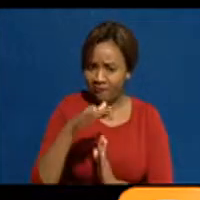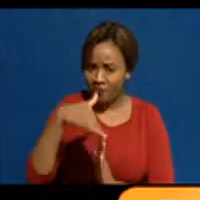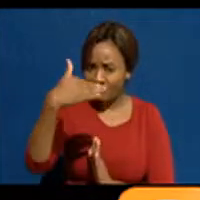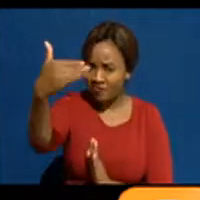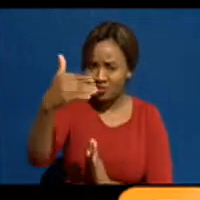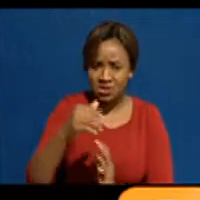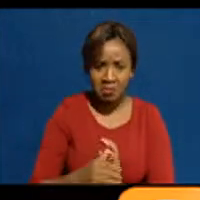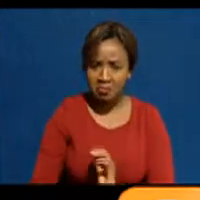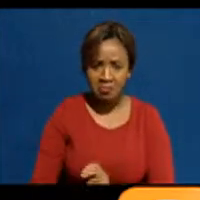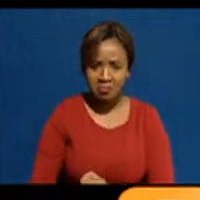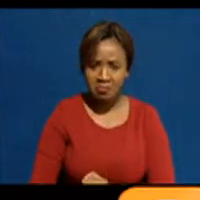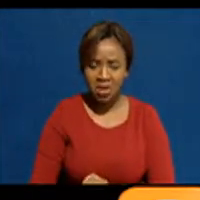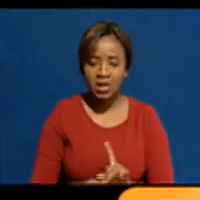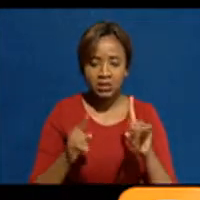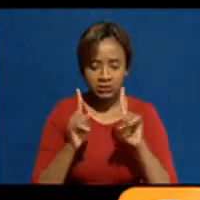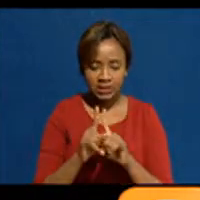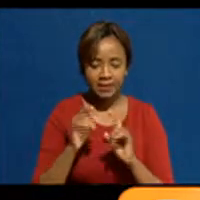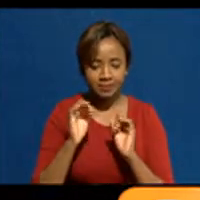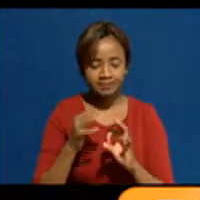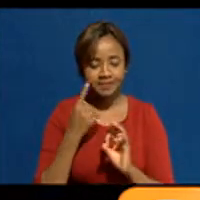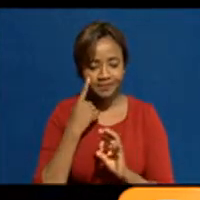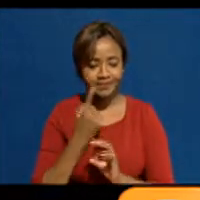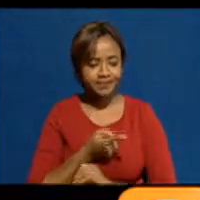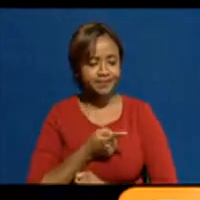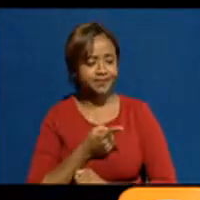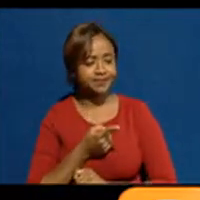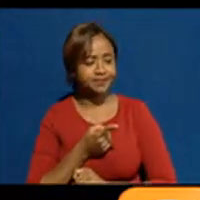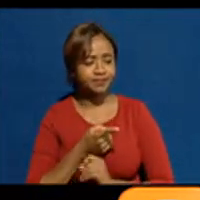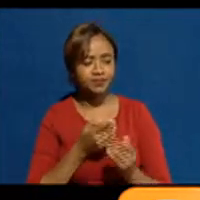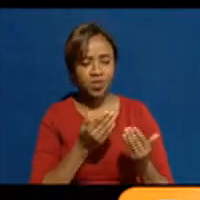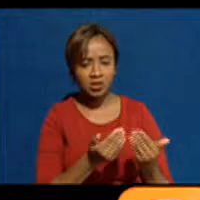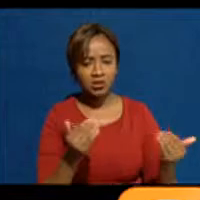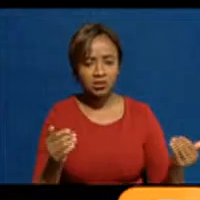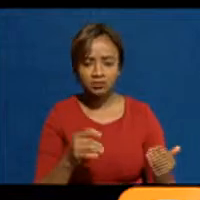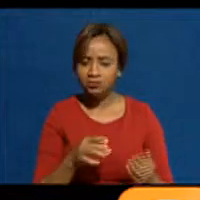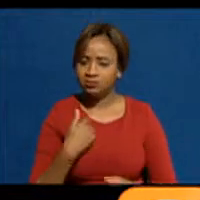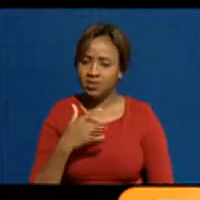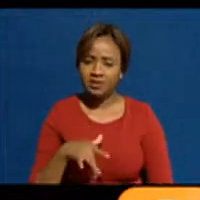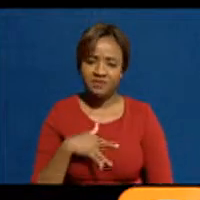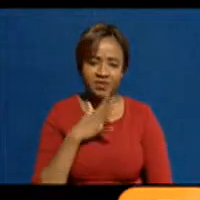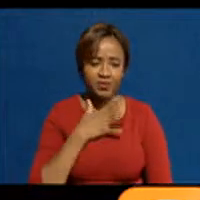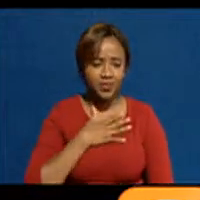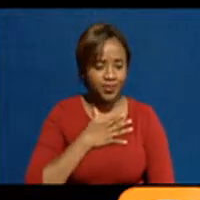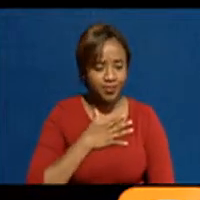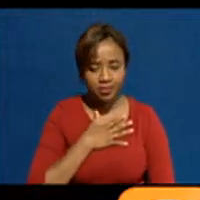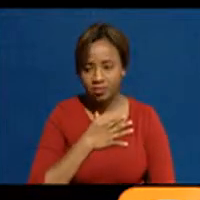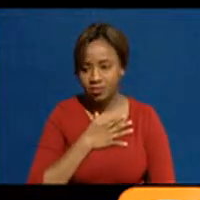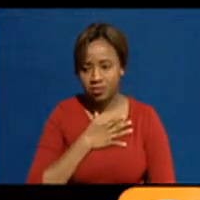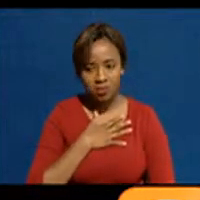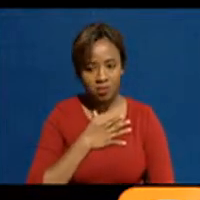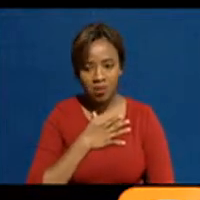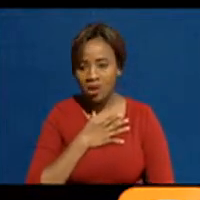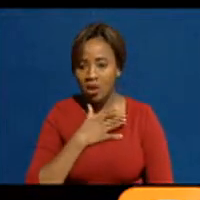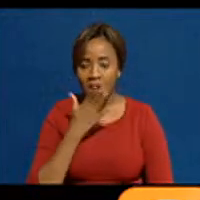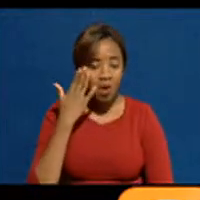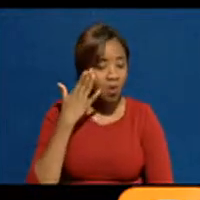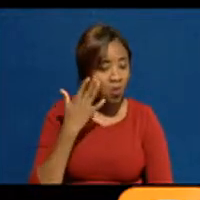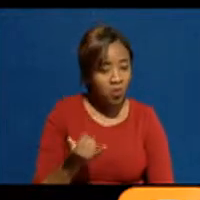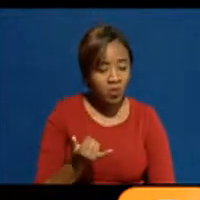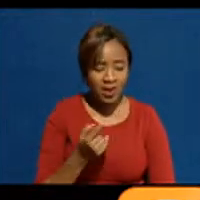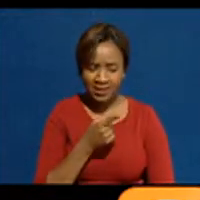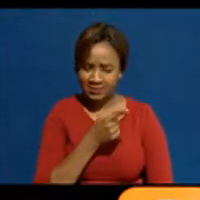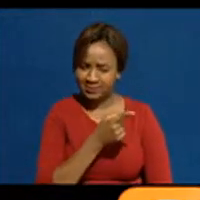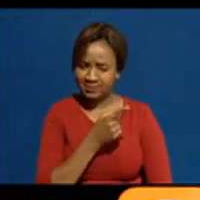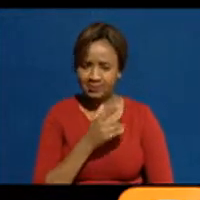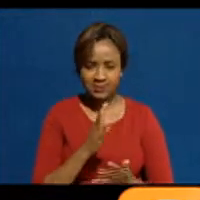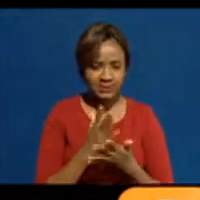So when I look at these kids, I feel for them because I feel like there's something that is missing